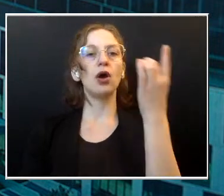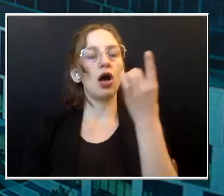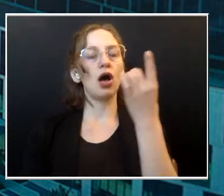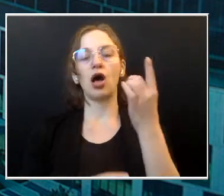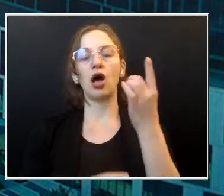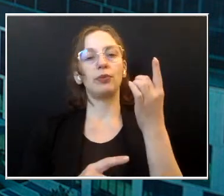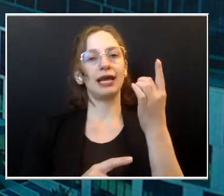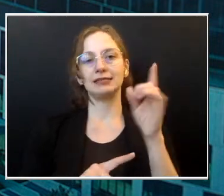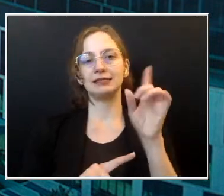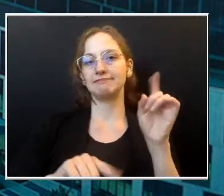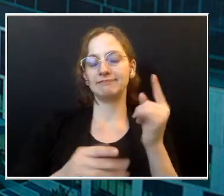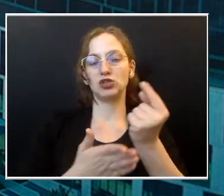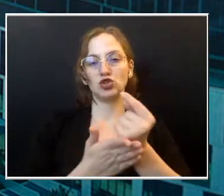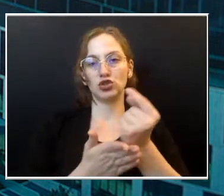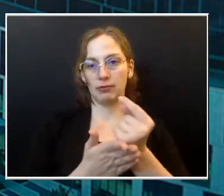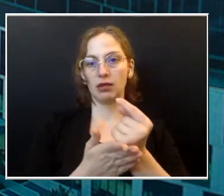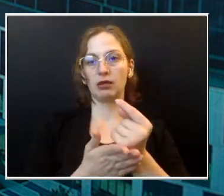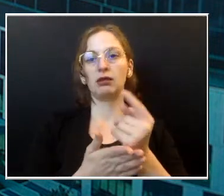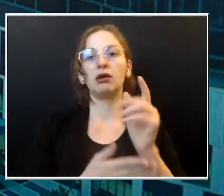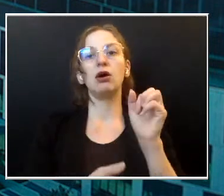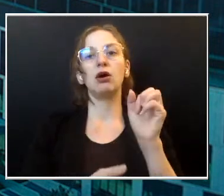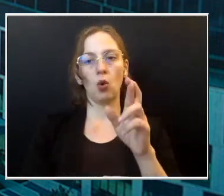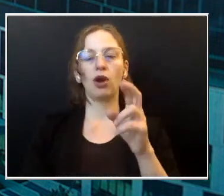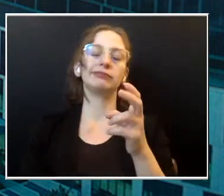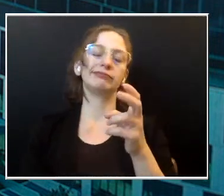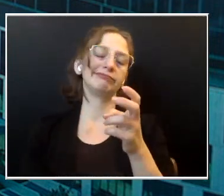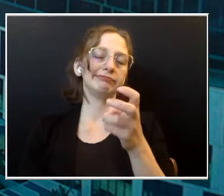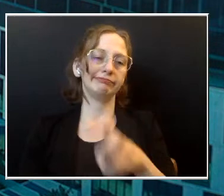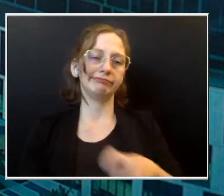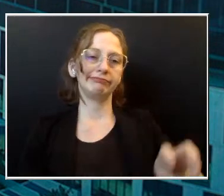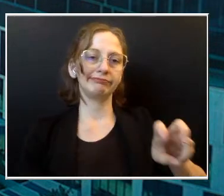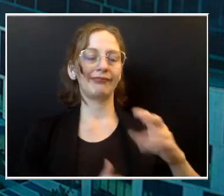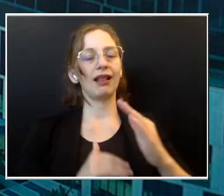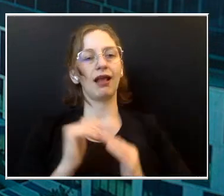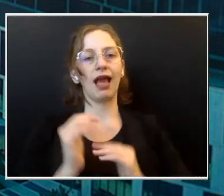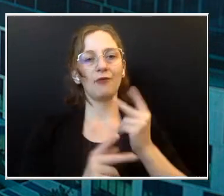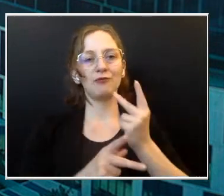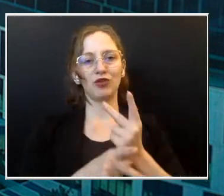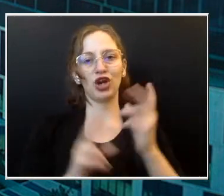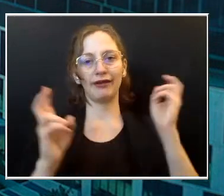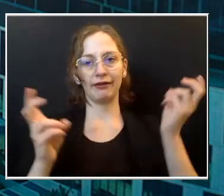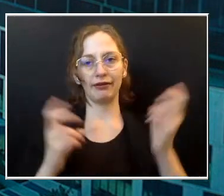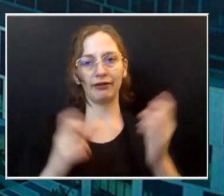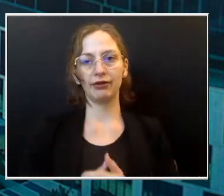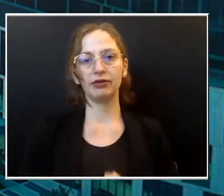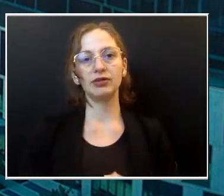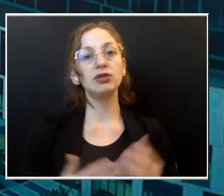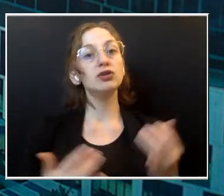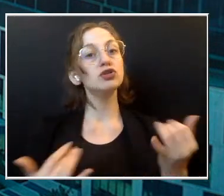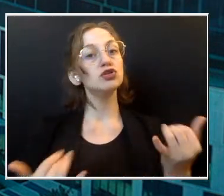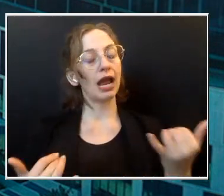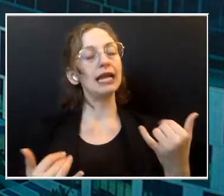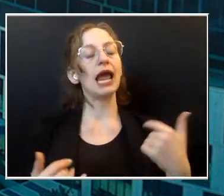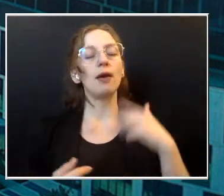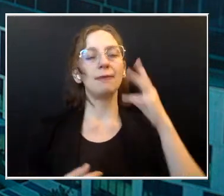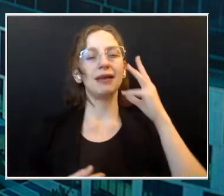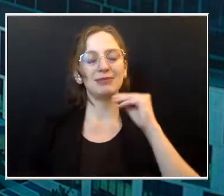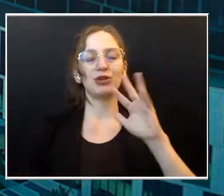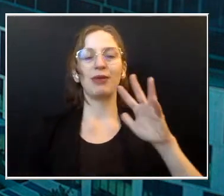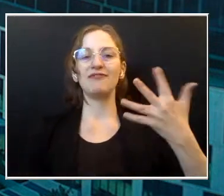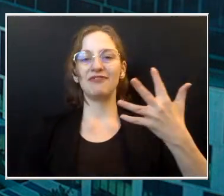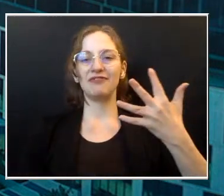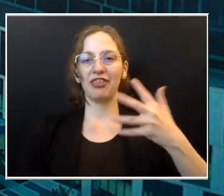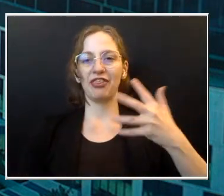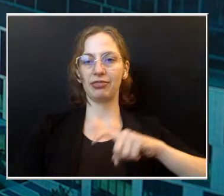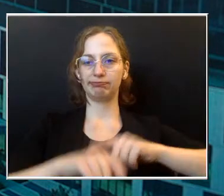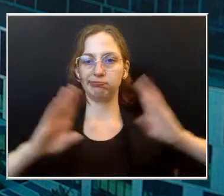anymore. And so I'm on my 5th line of treatment now in these 3.5 years. And so the one I started in